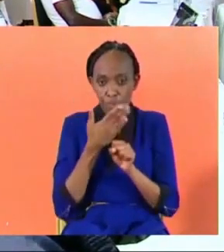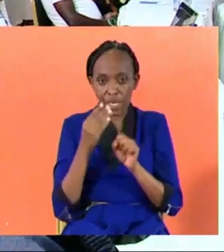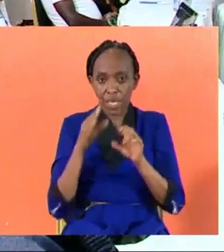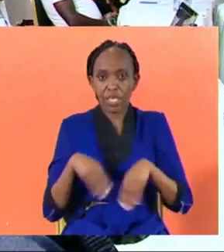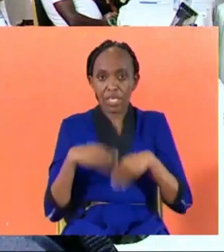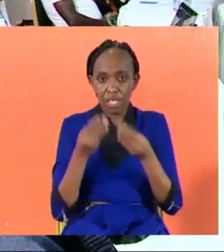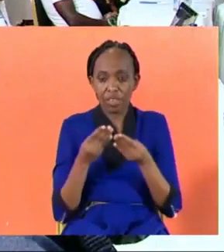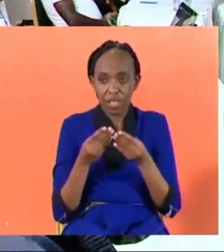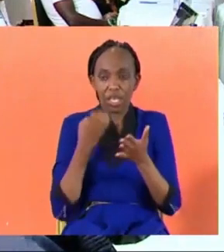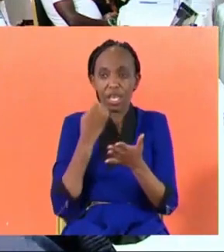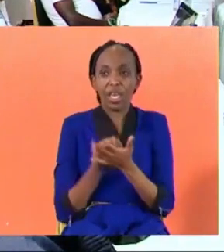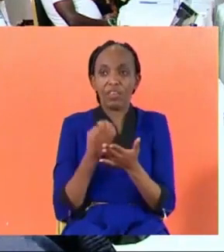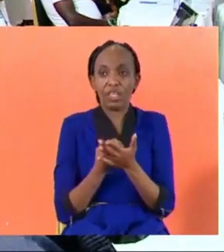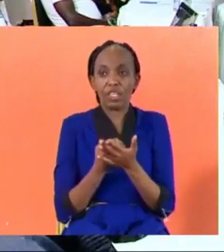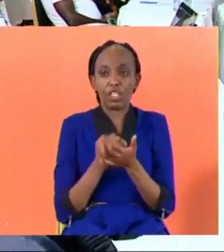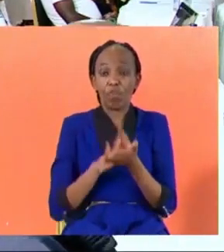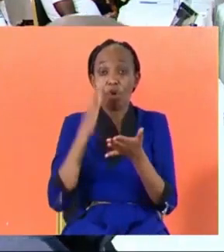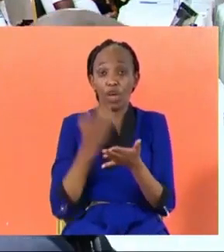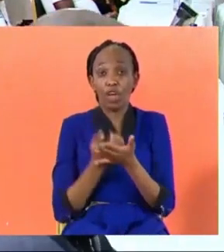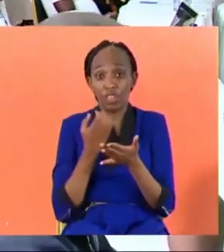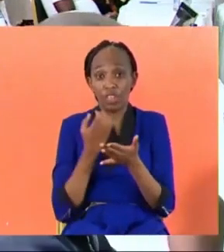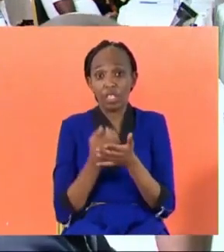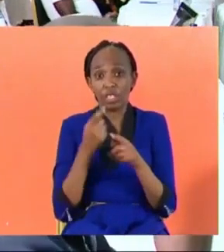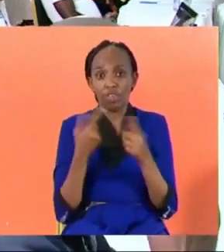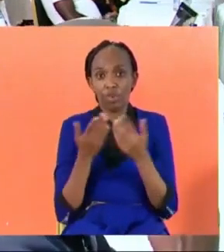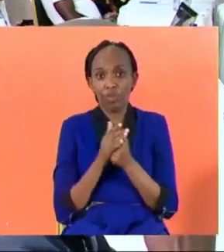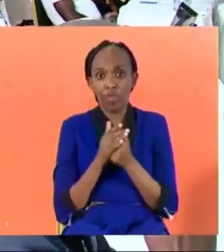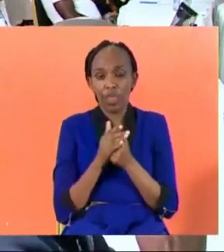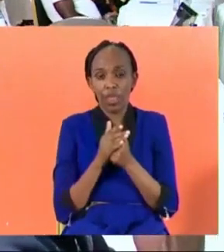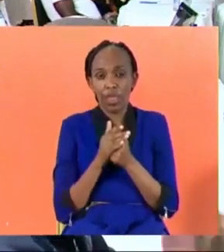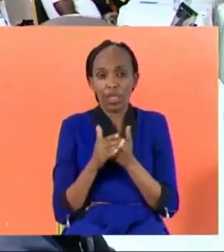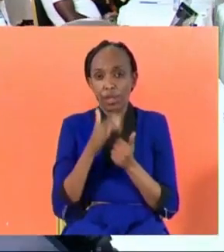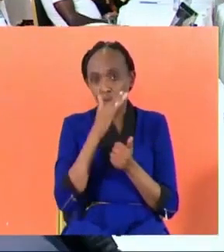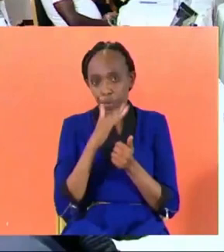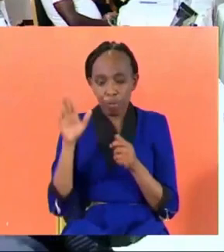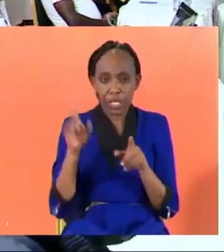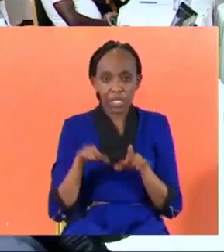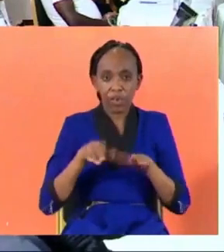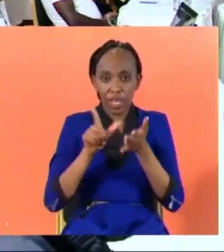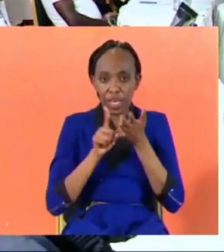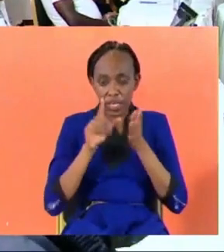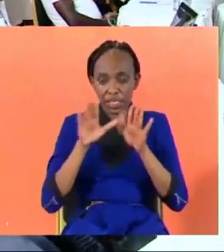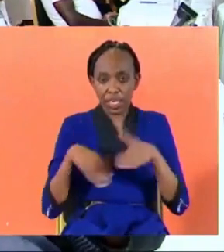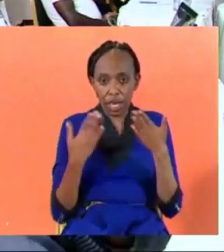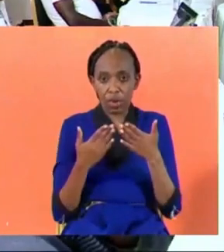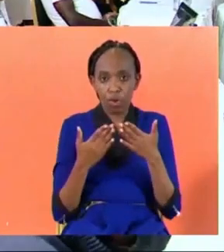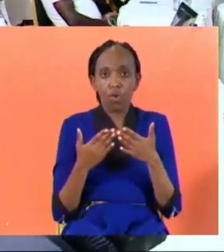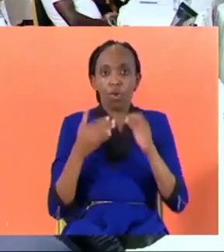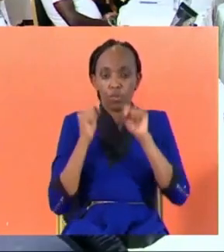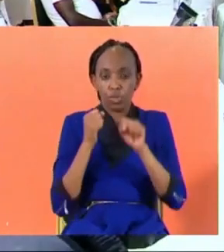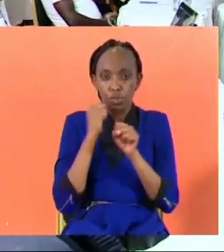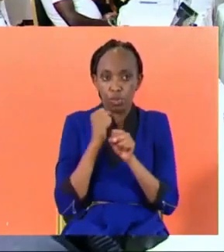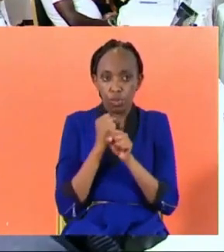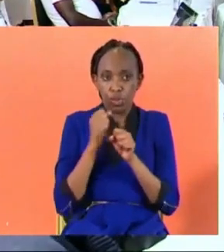them evidence, more evidences from the continent about the debt, how different countries are